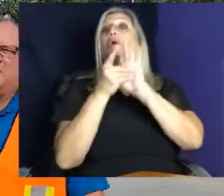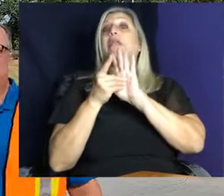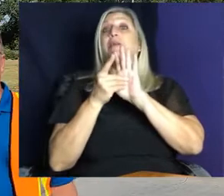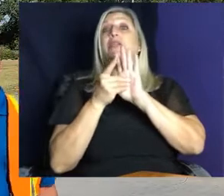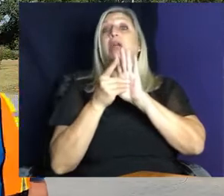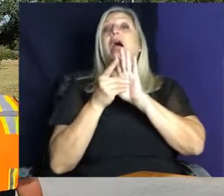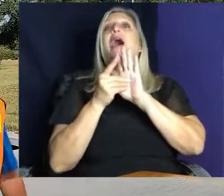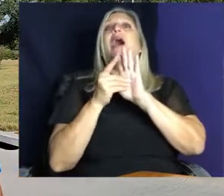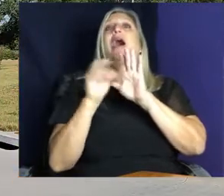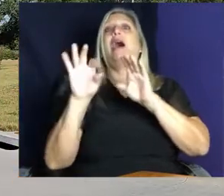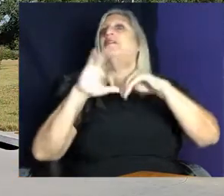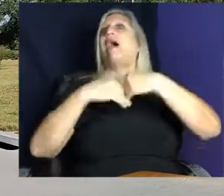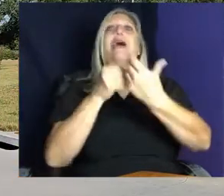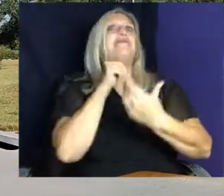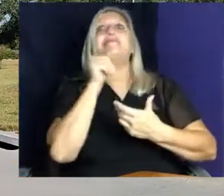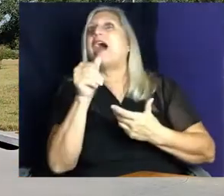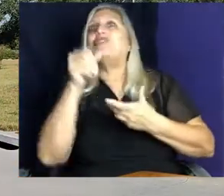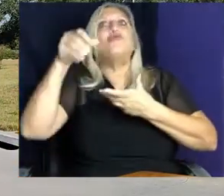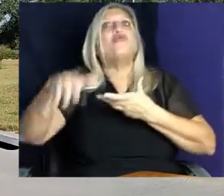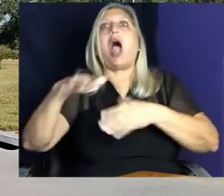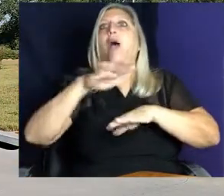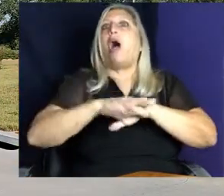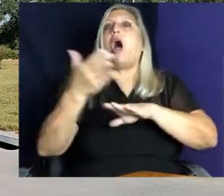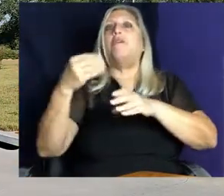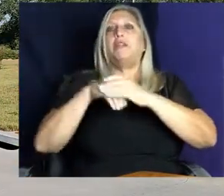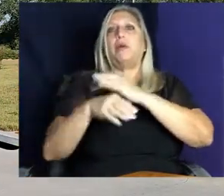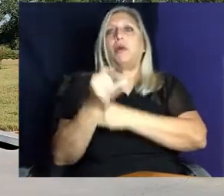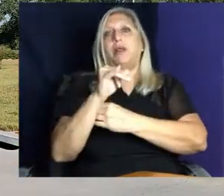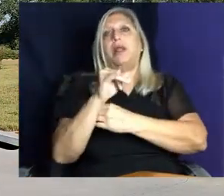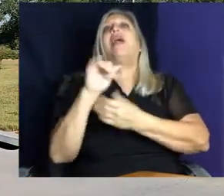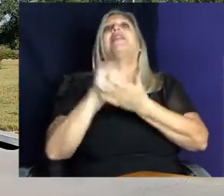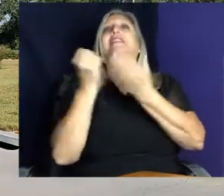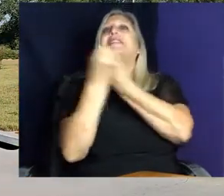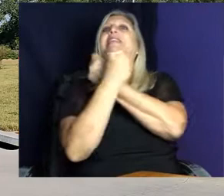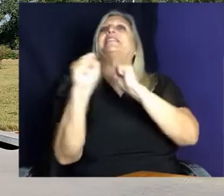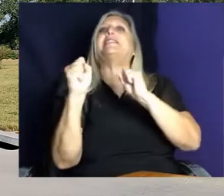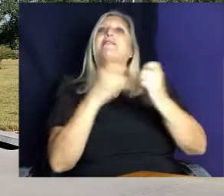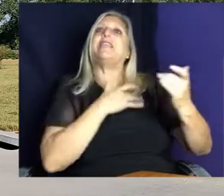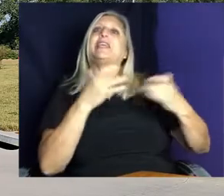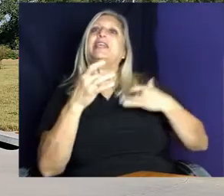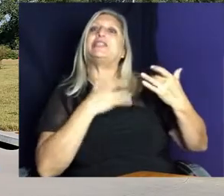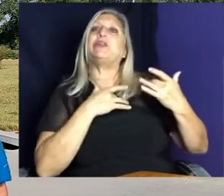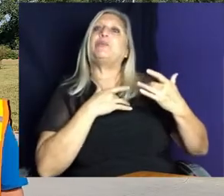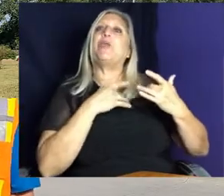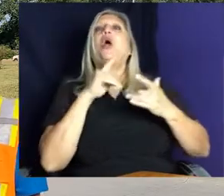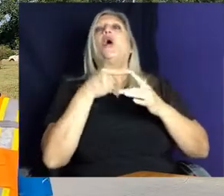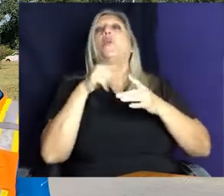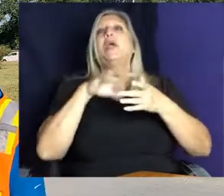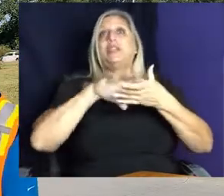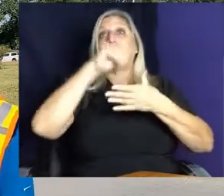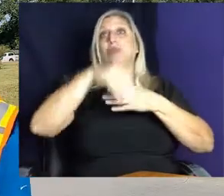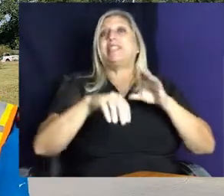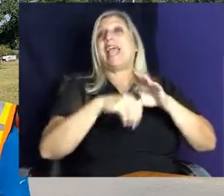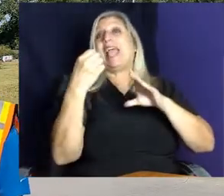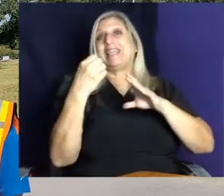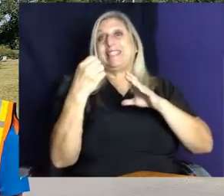One more demonstration of how not to drop your child off in the morning, and this is a safety concern. When your students exit the vehicle,